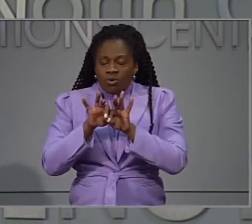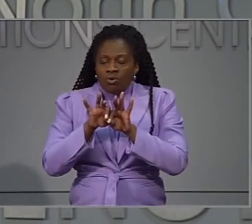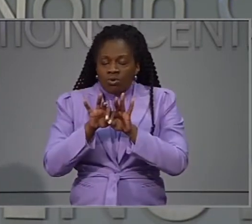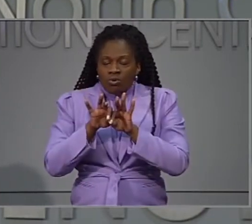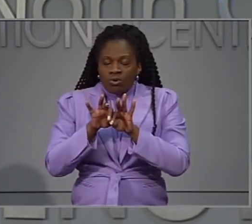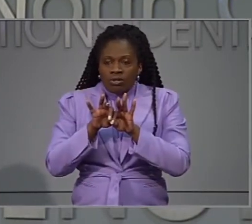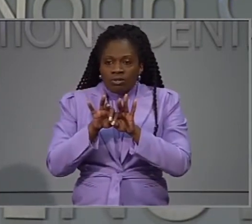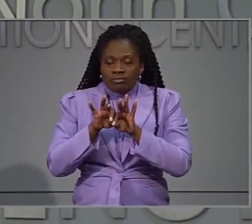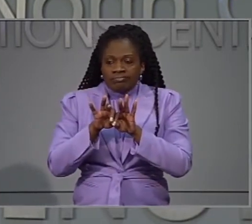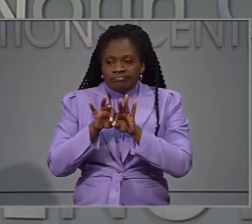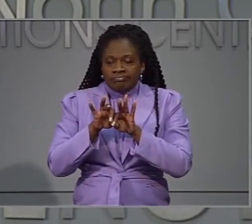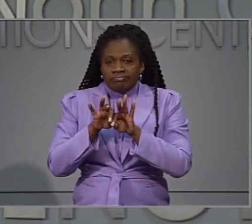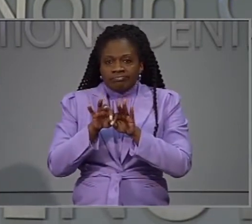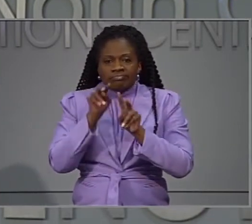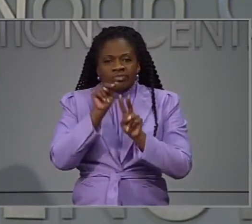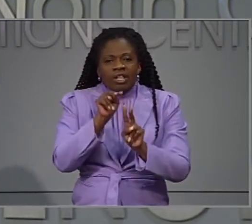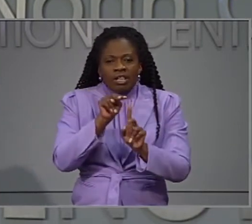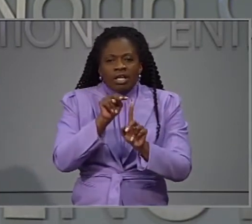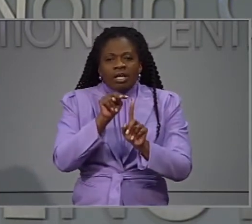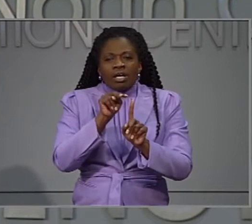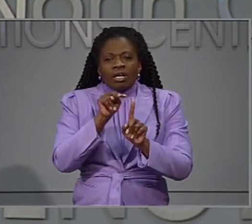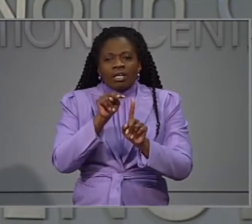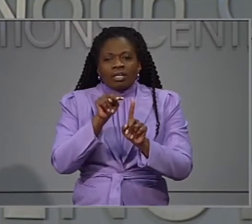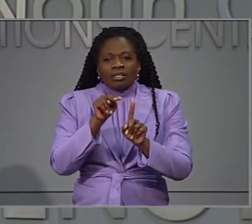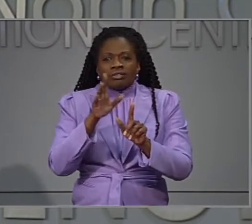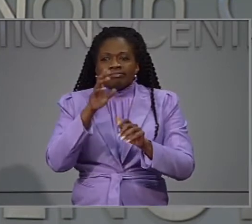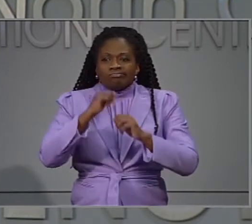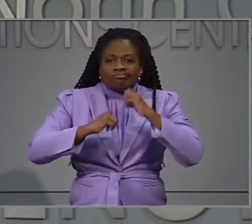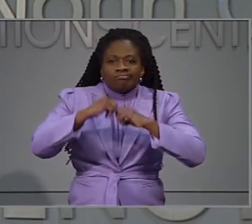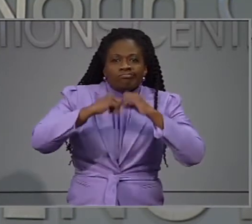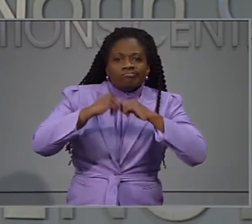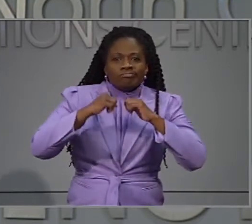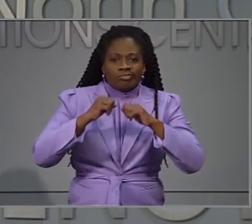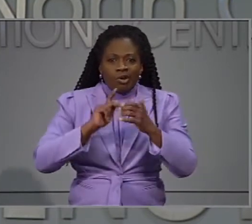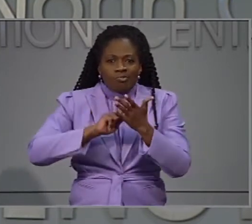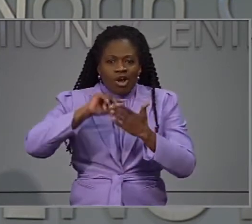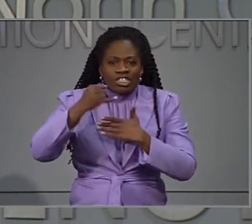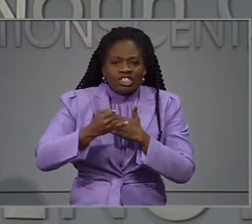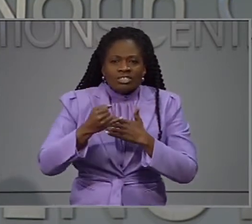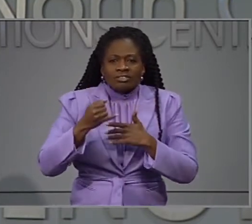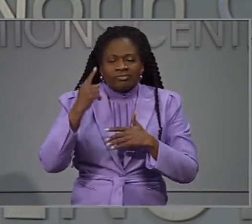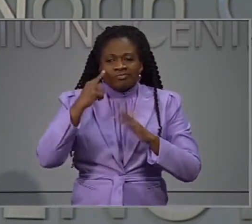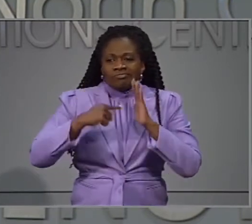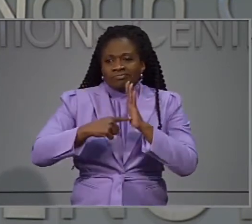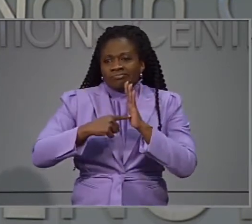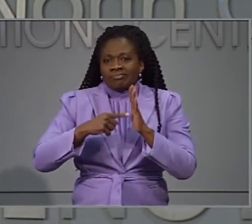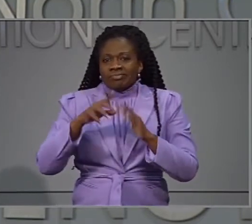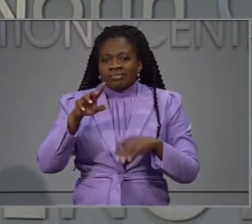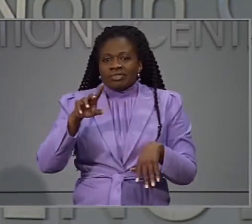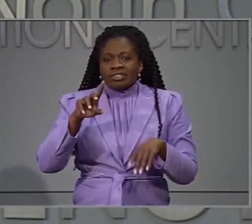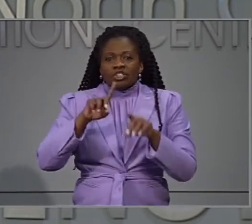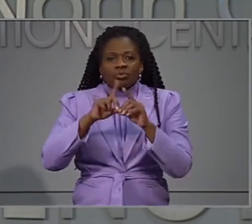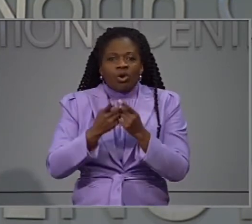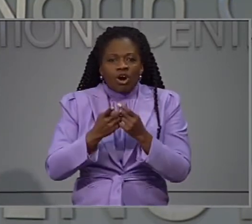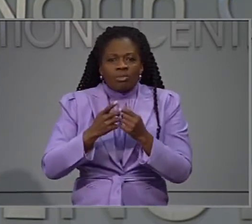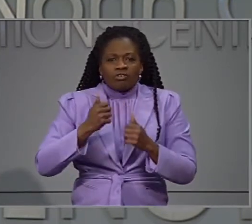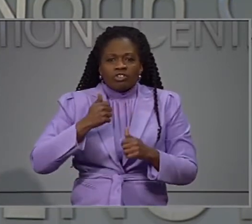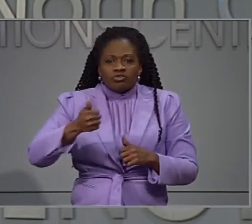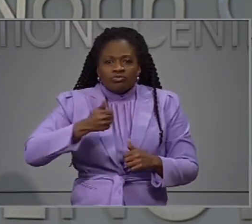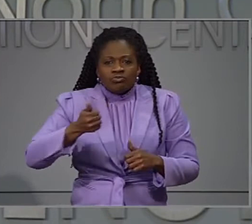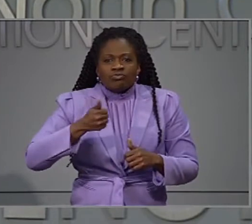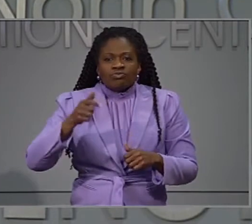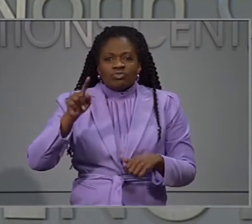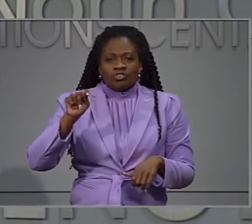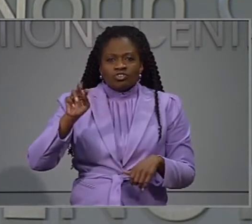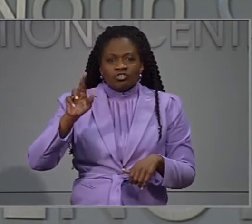at pushing construction projects. We know that the Department of Transportation has